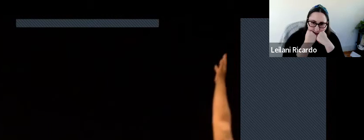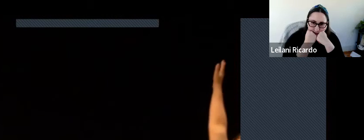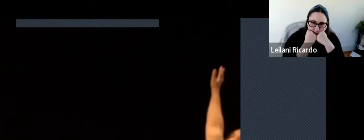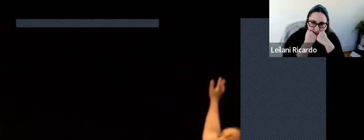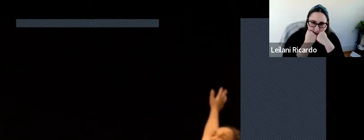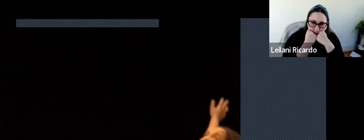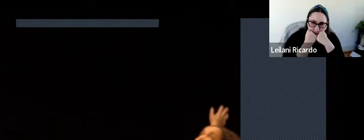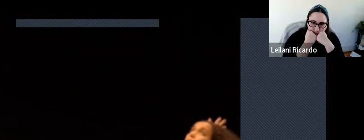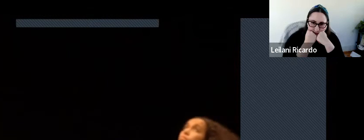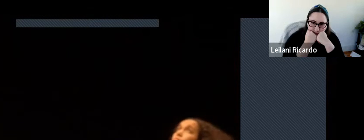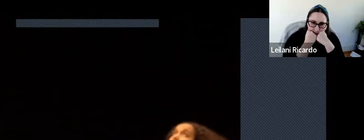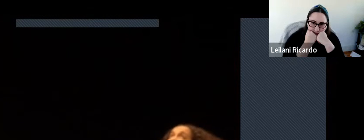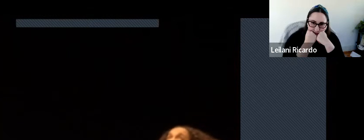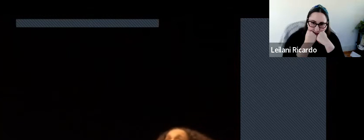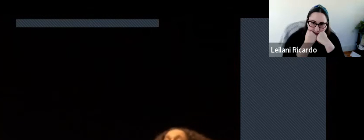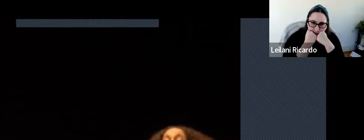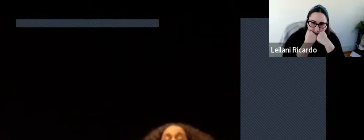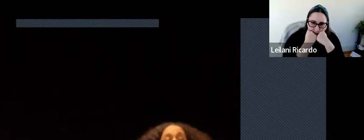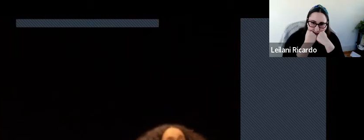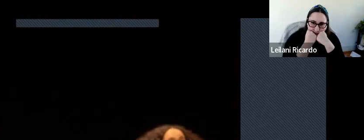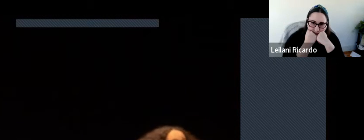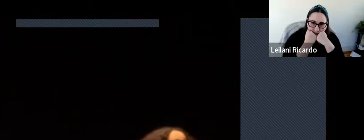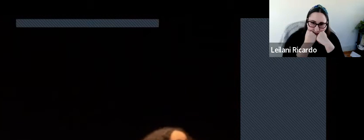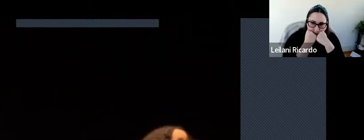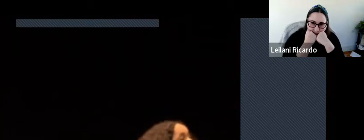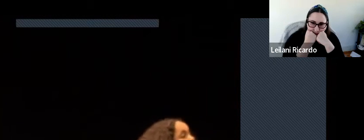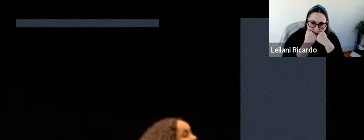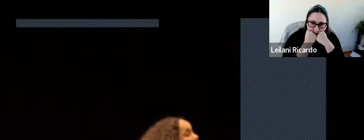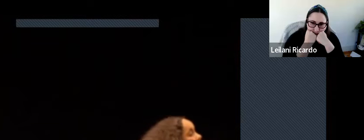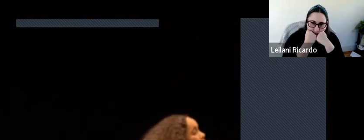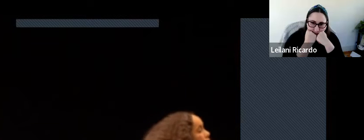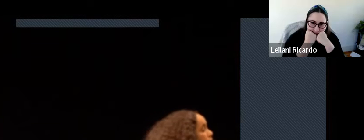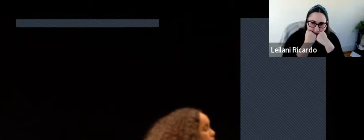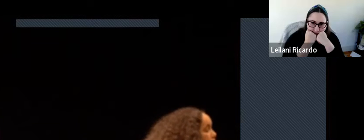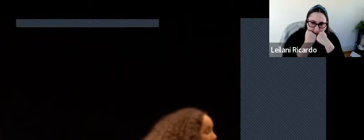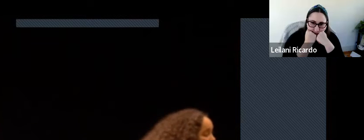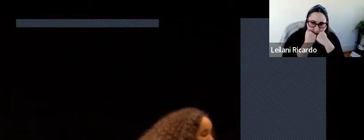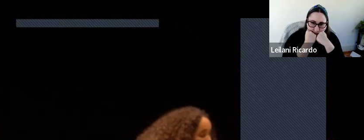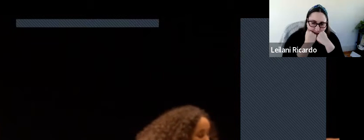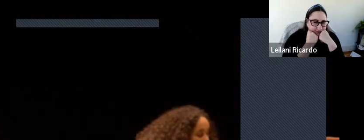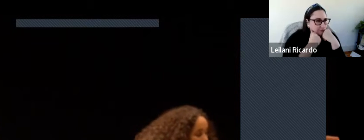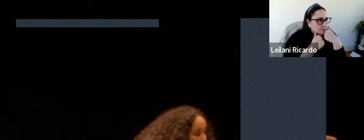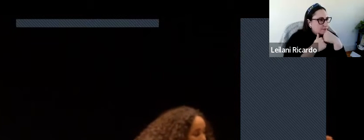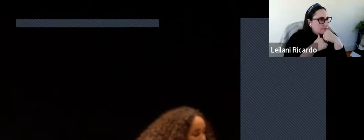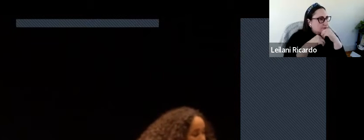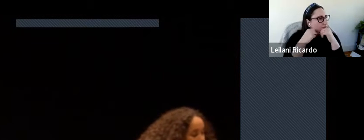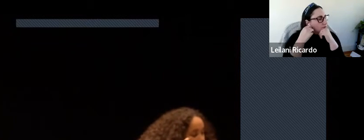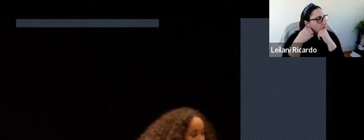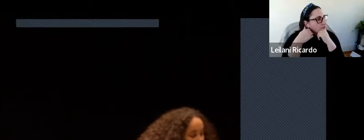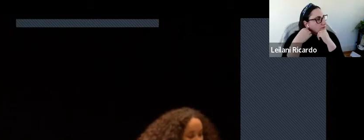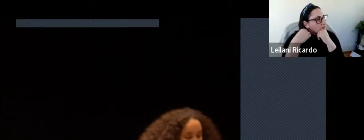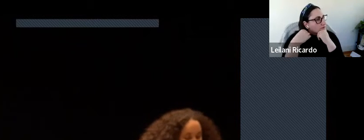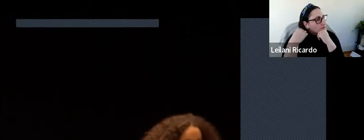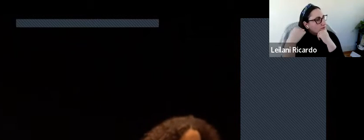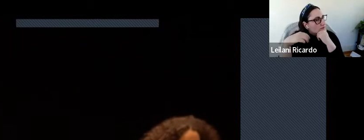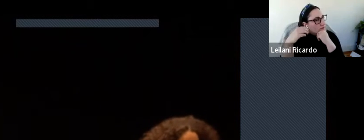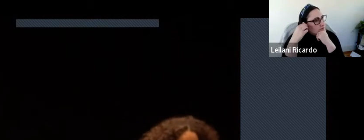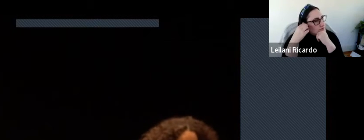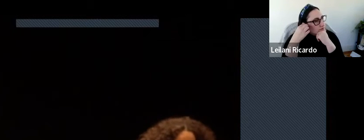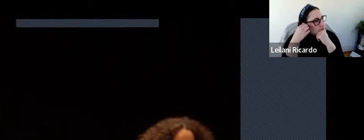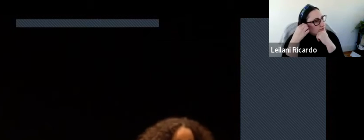Hands that bind up every seen and unseen gash of inferiority. And what matters